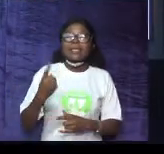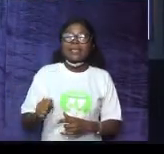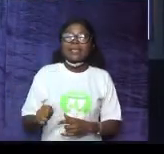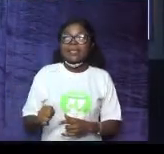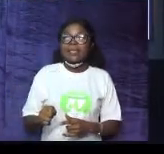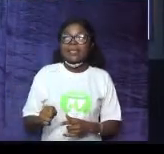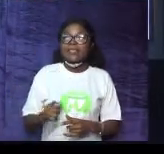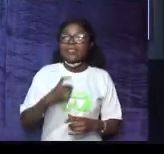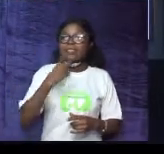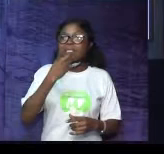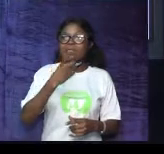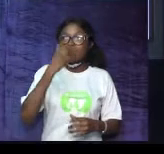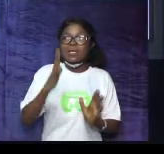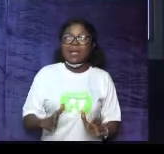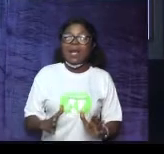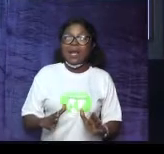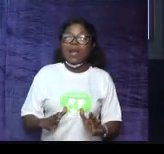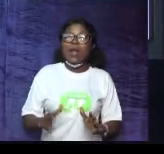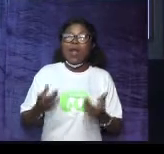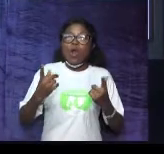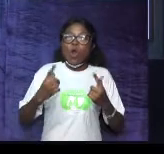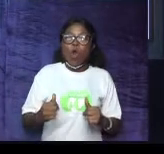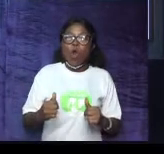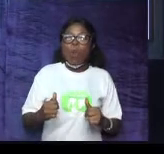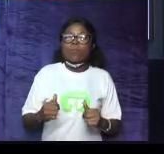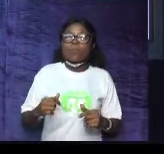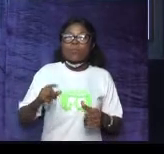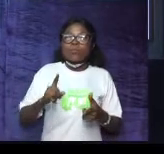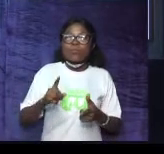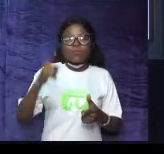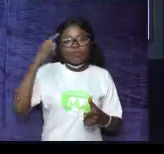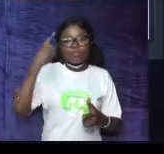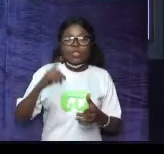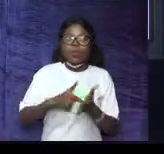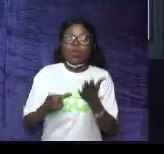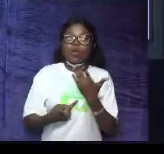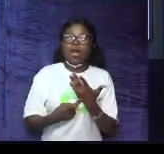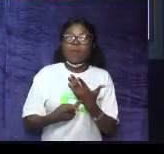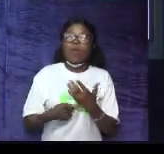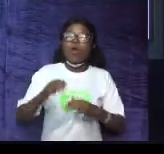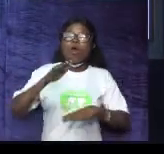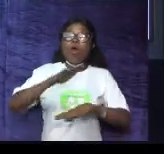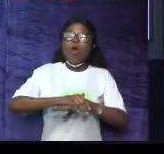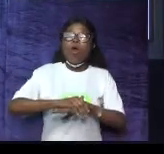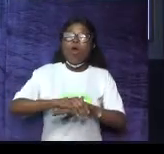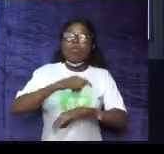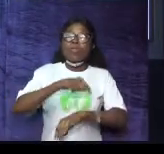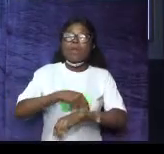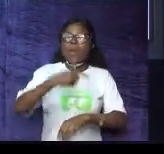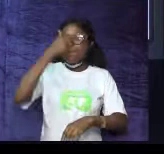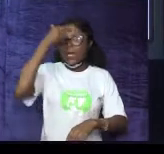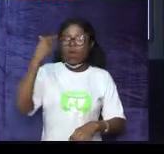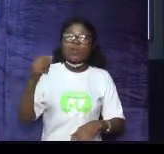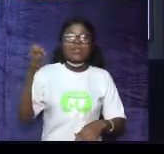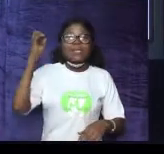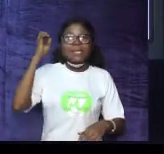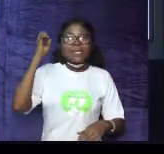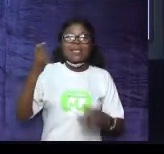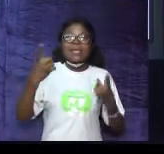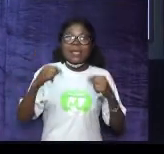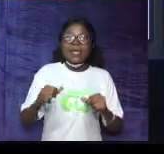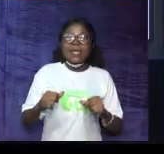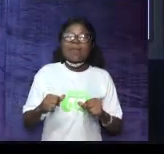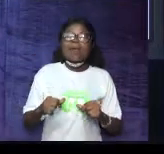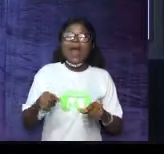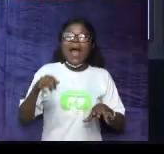last one, the guest speaker arrived at the exact time to start the program. So he came on time. Because he came at